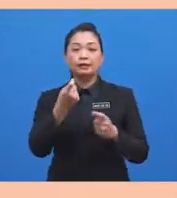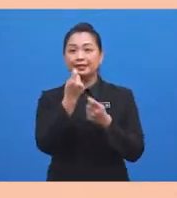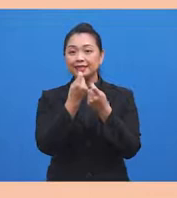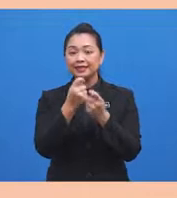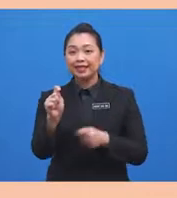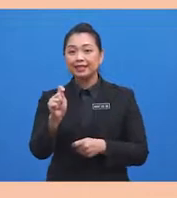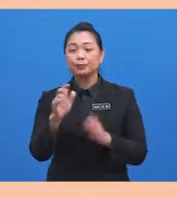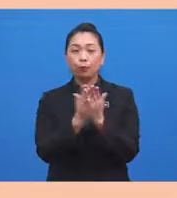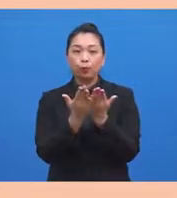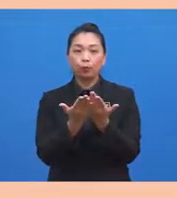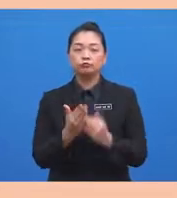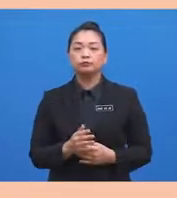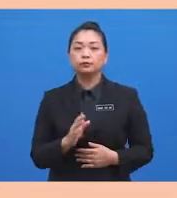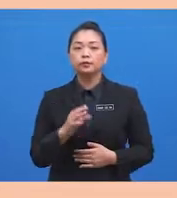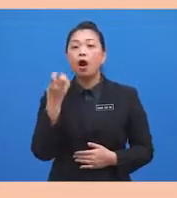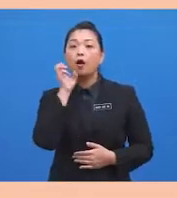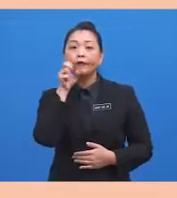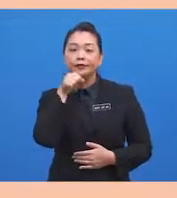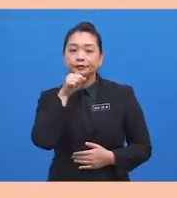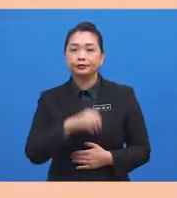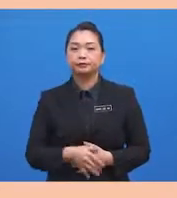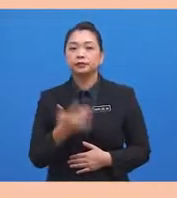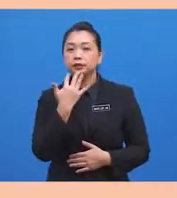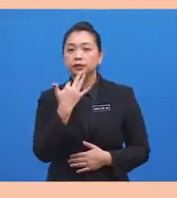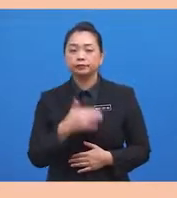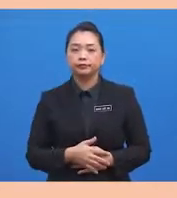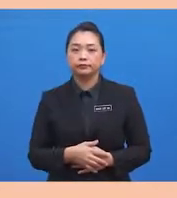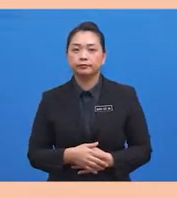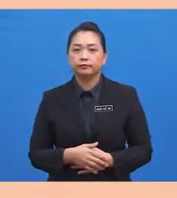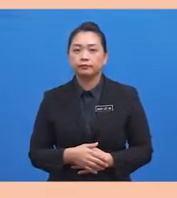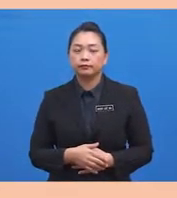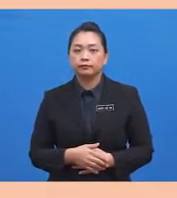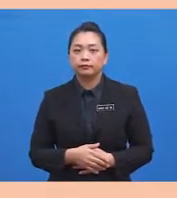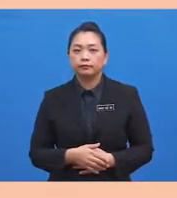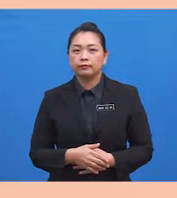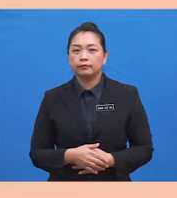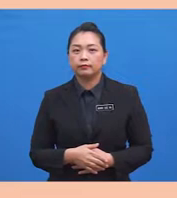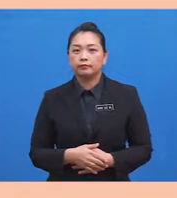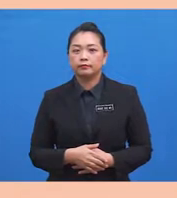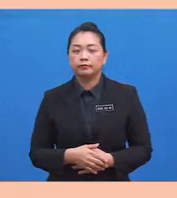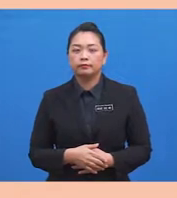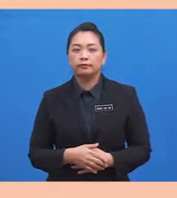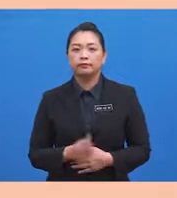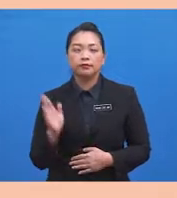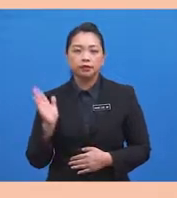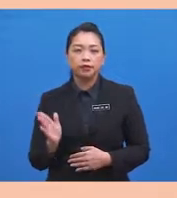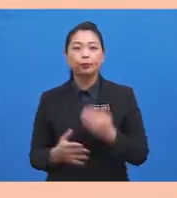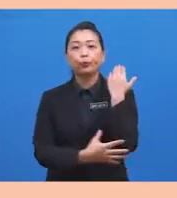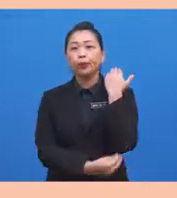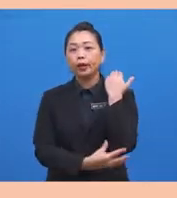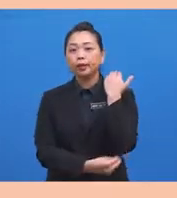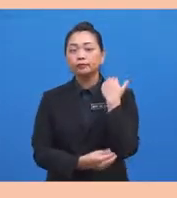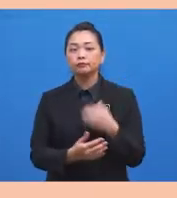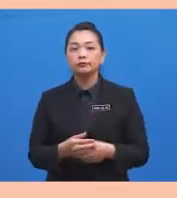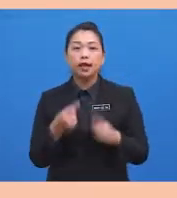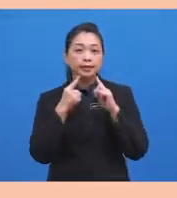The 9 words highlighted in orange. Let's begin with question 1. The state of being poor.